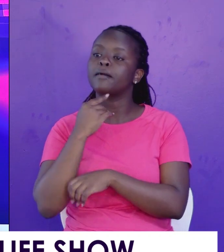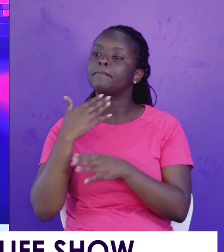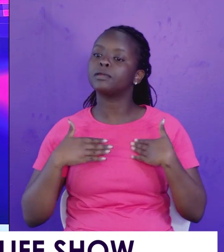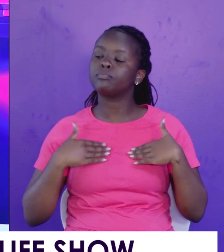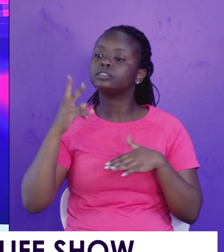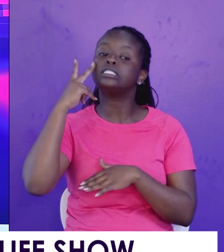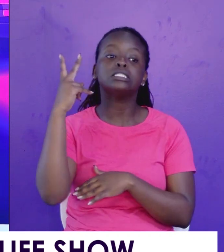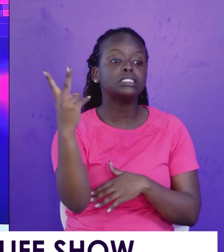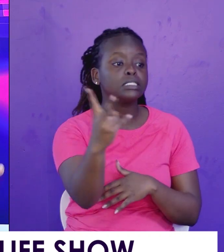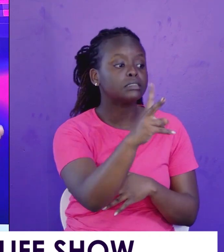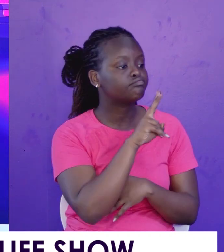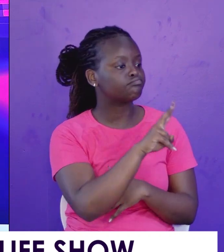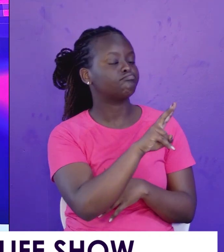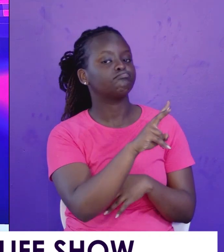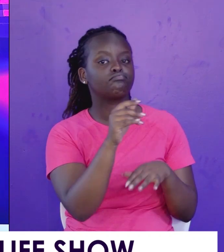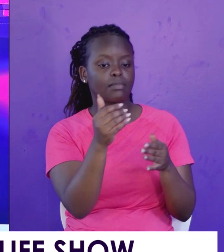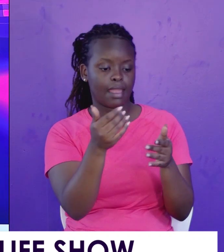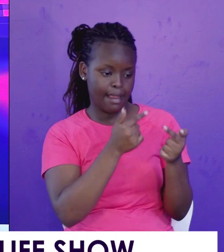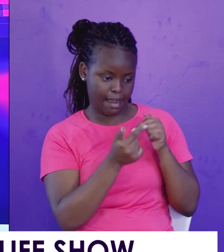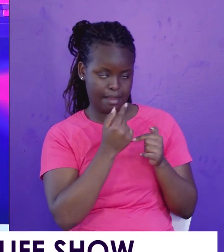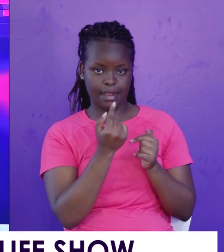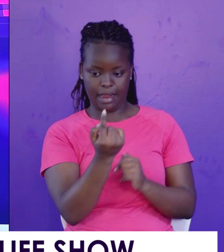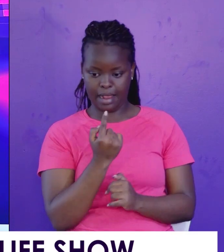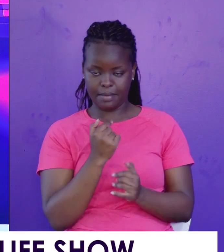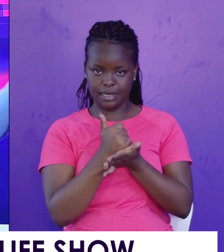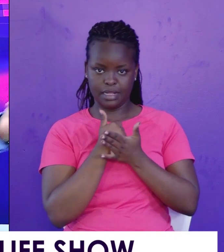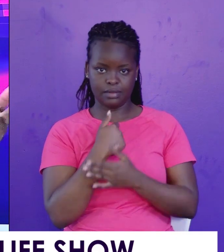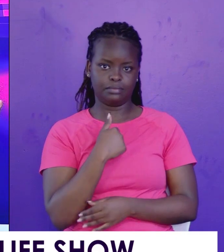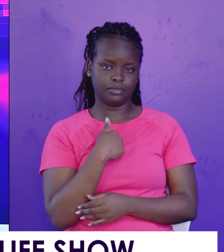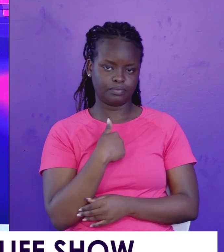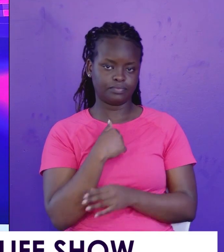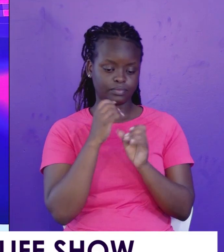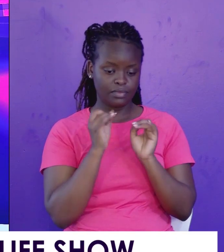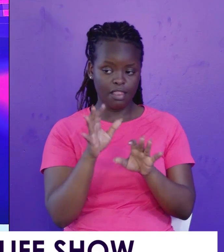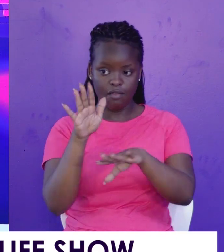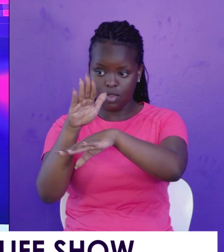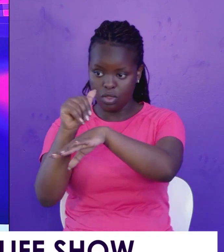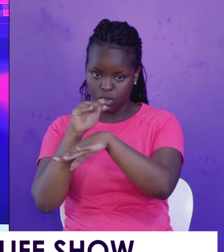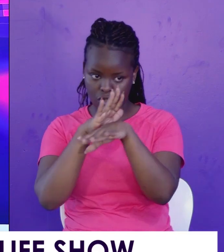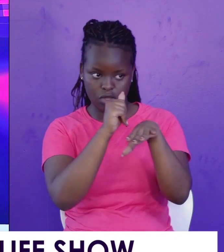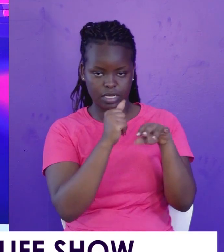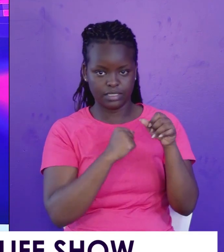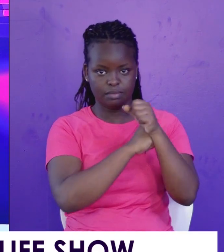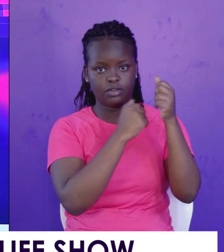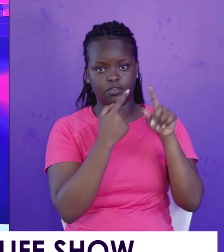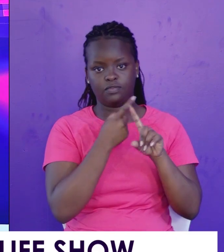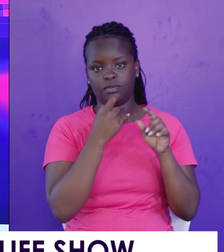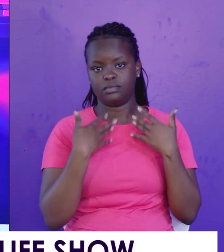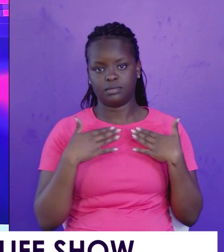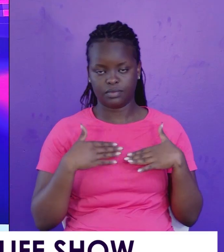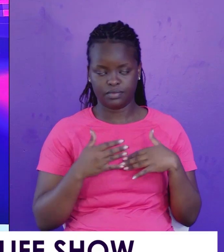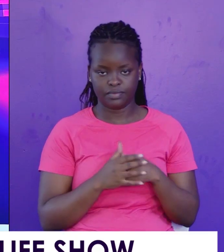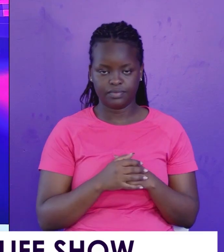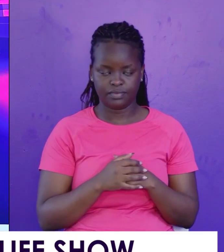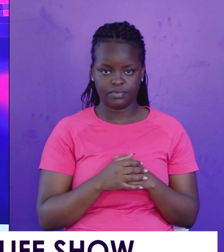what is happening to come into assistance. So you are summoning support from people. So that has